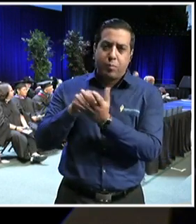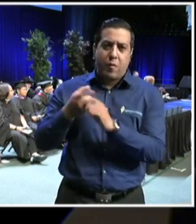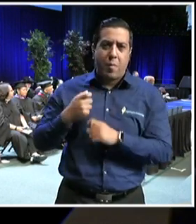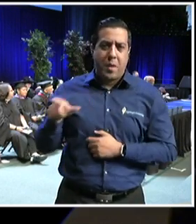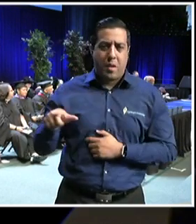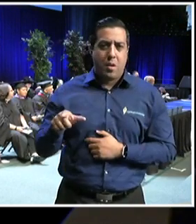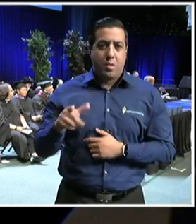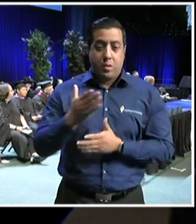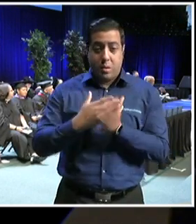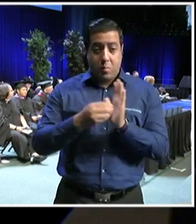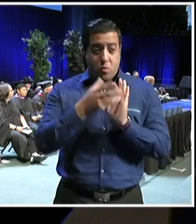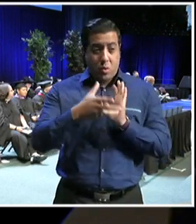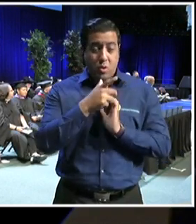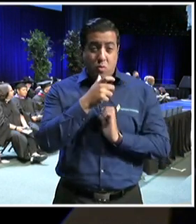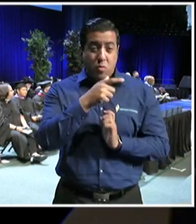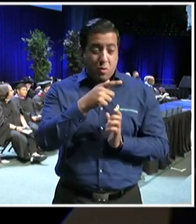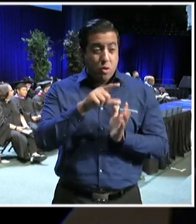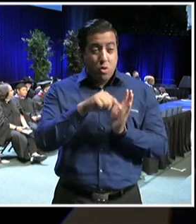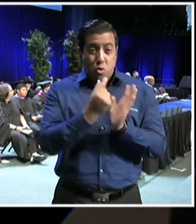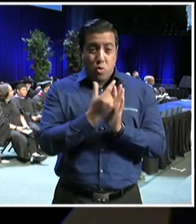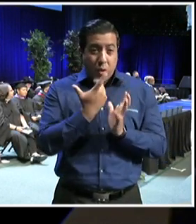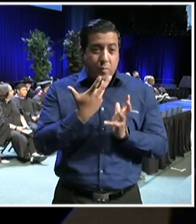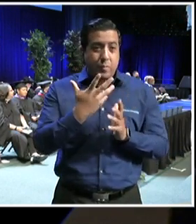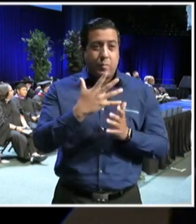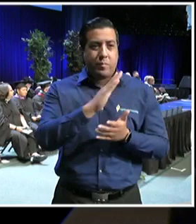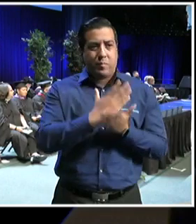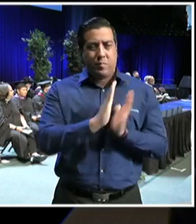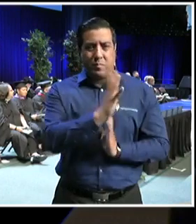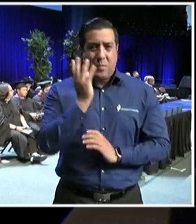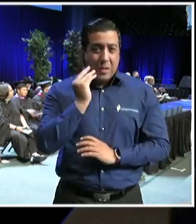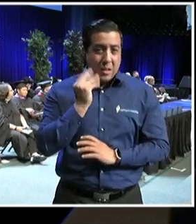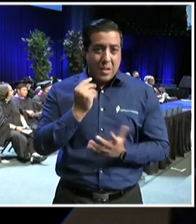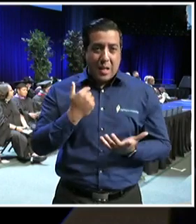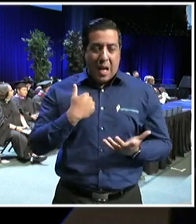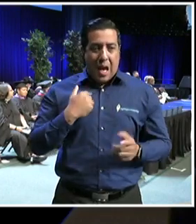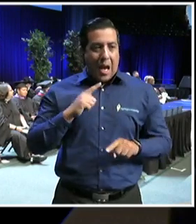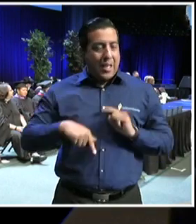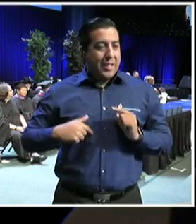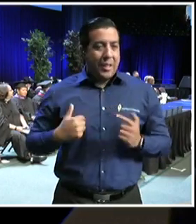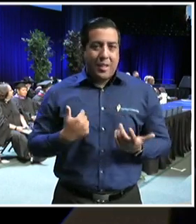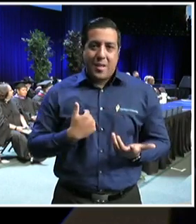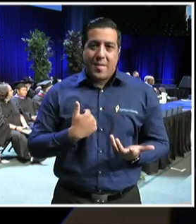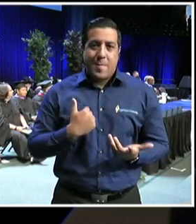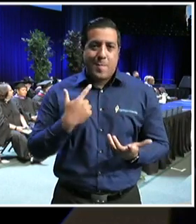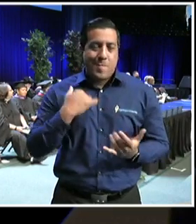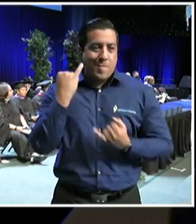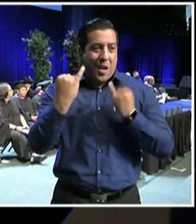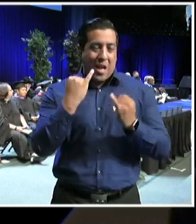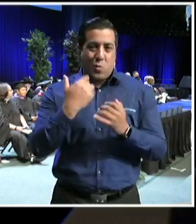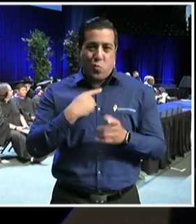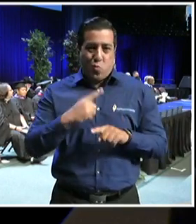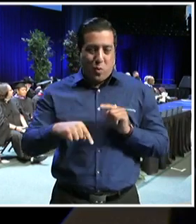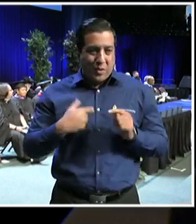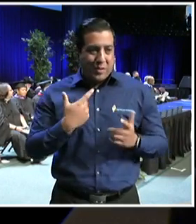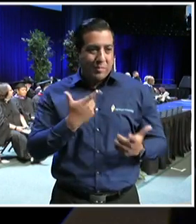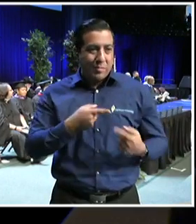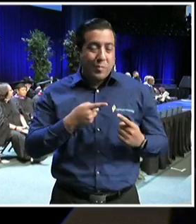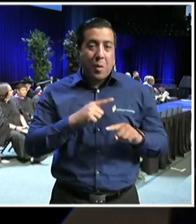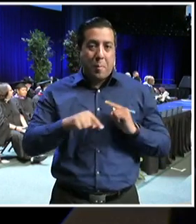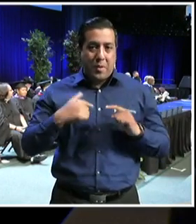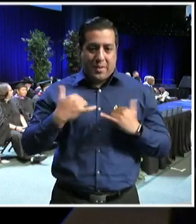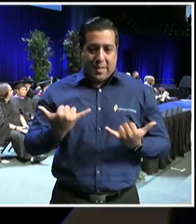There's graduates in here that went through stuff that I can't even imagine going through, but we're here.